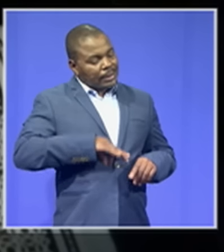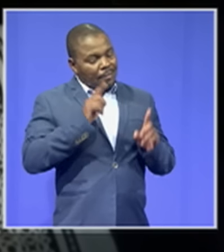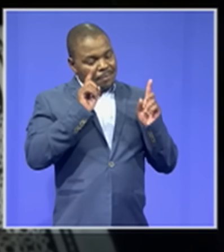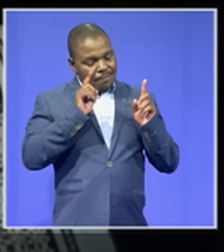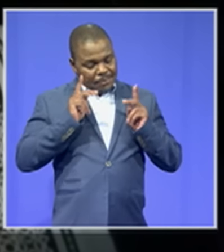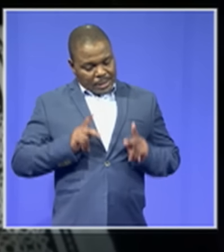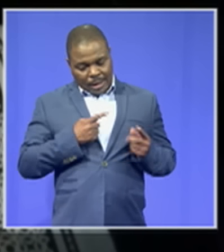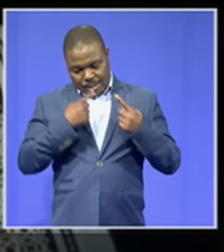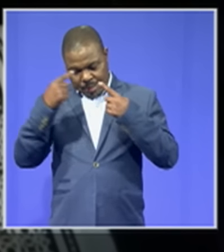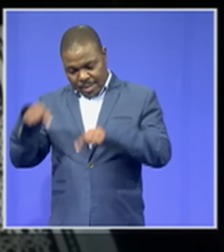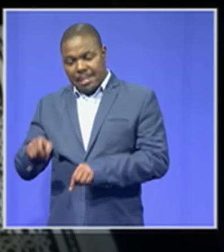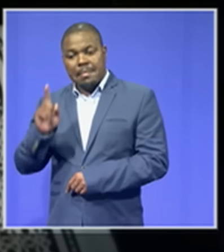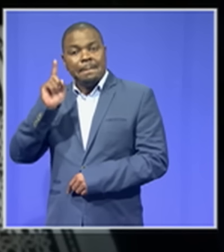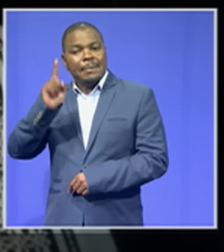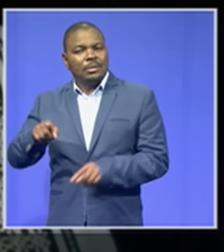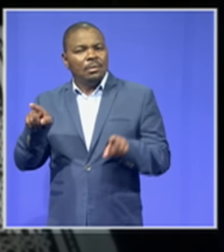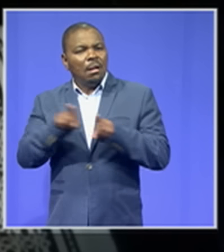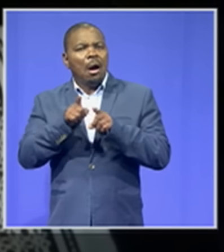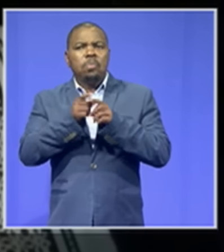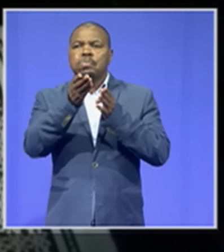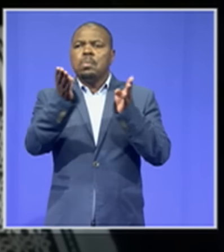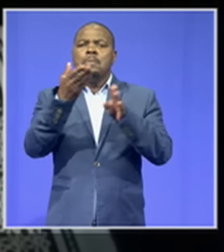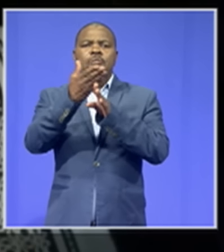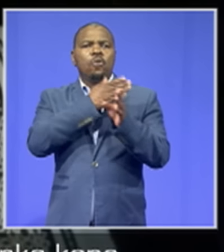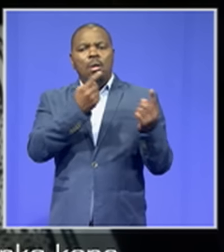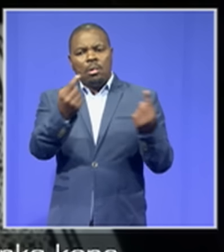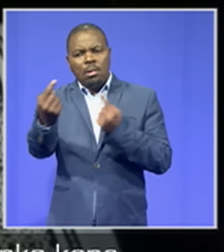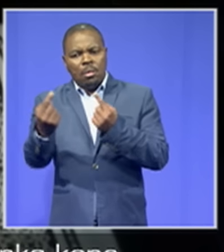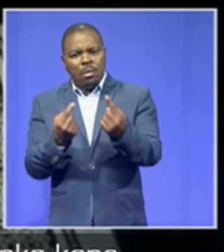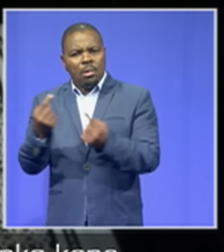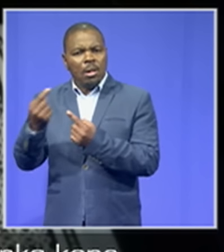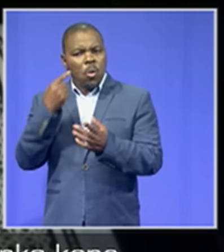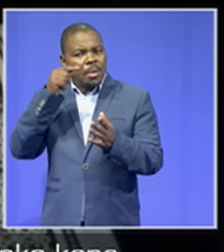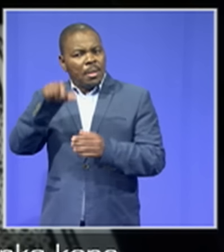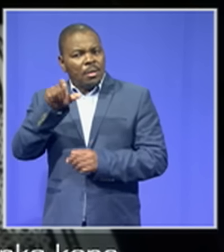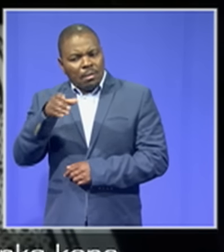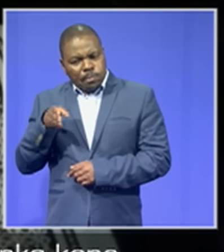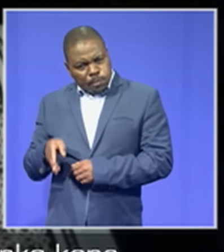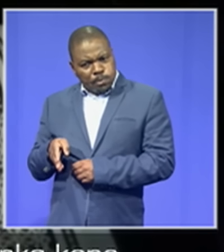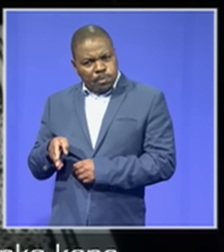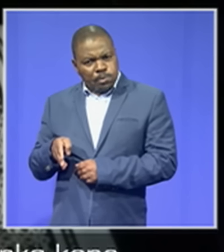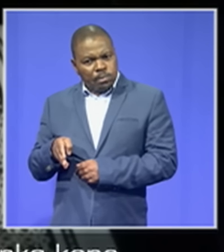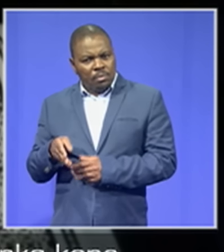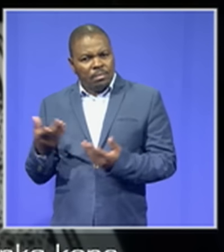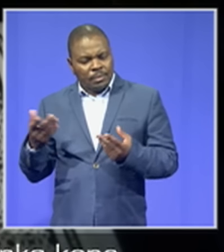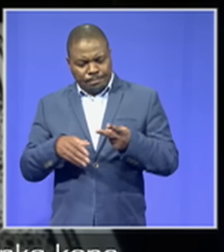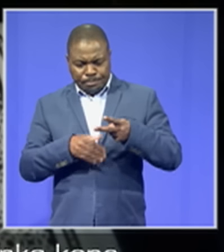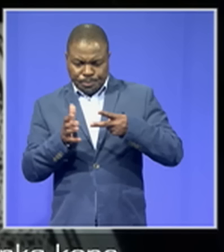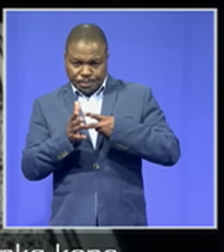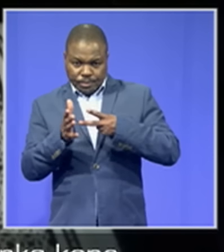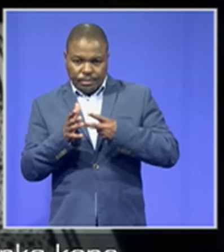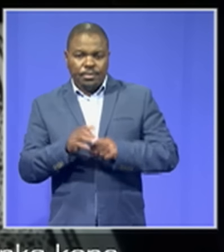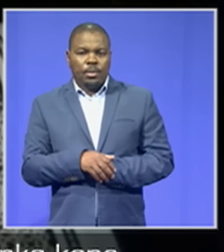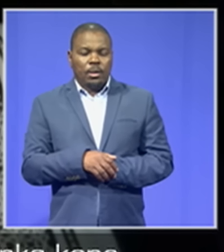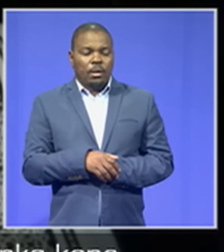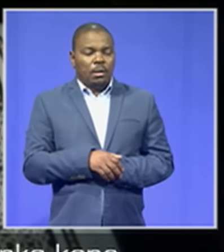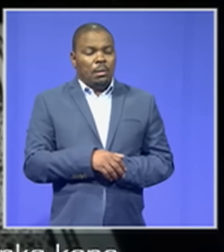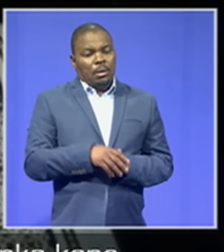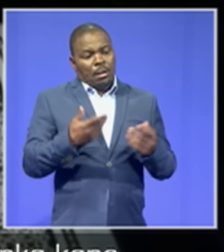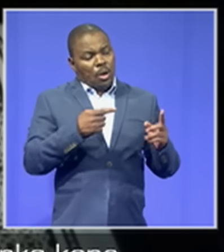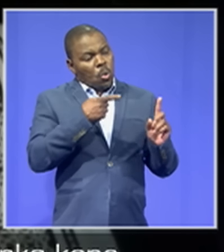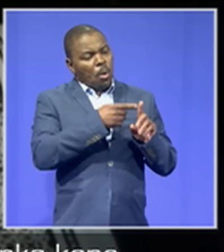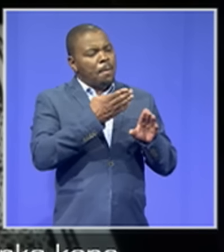hoc committee because all witnesses who have appeared thus far have appeared physically. Two, we're dismissing all